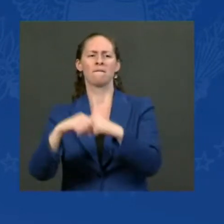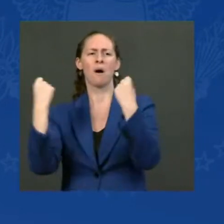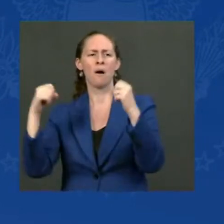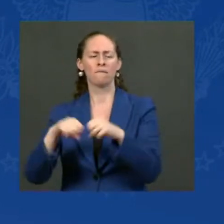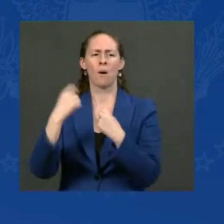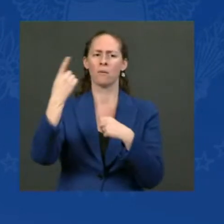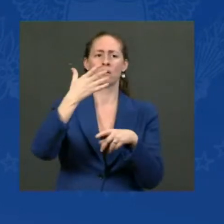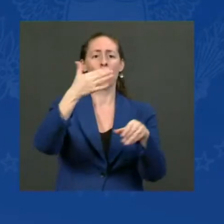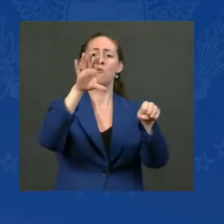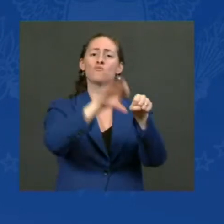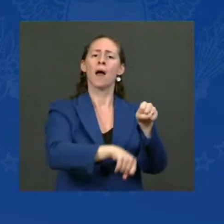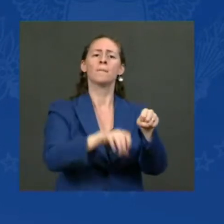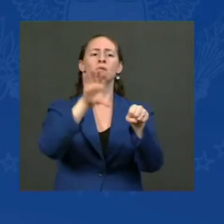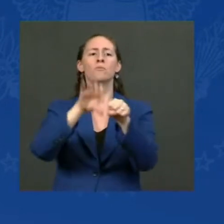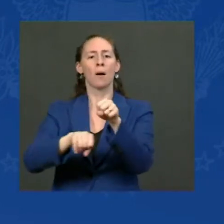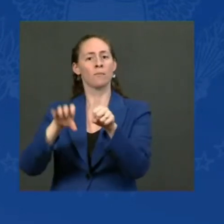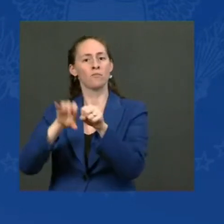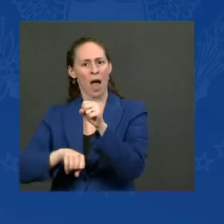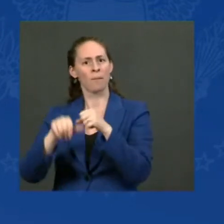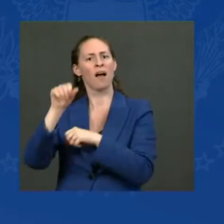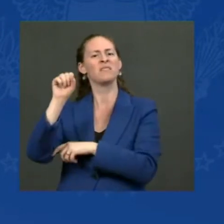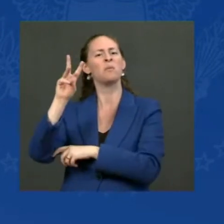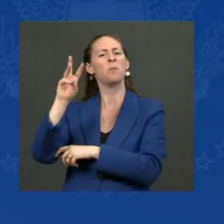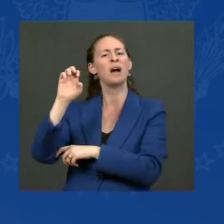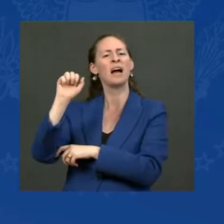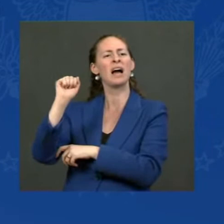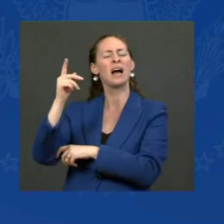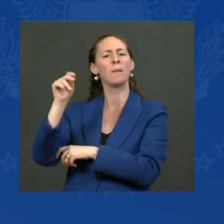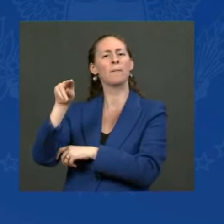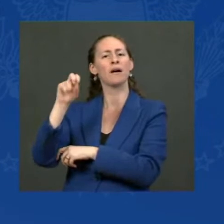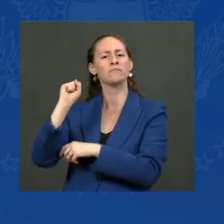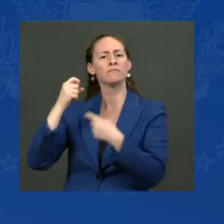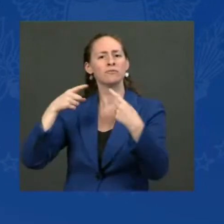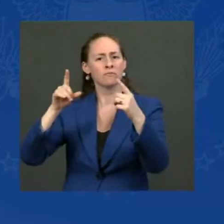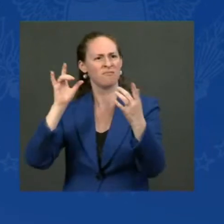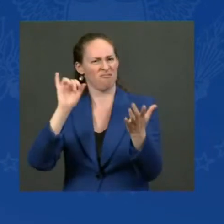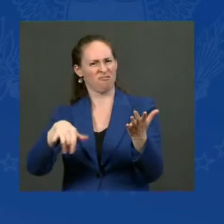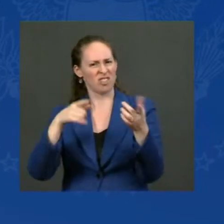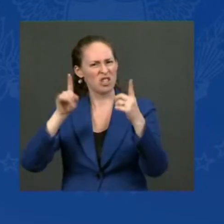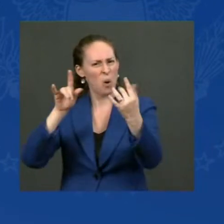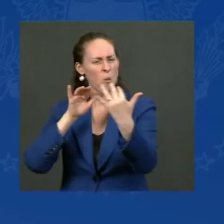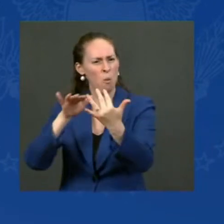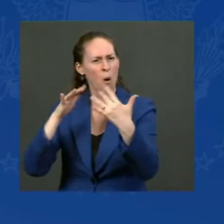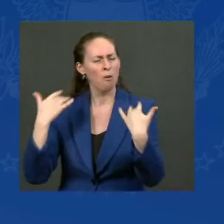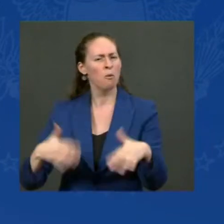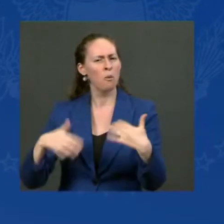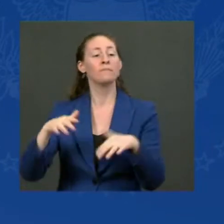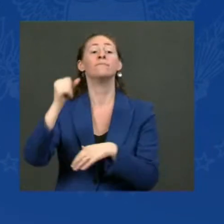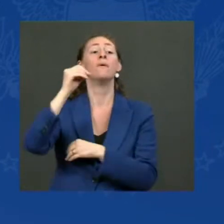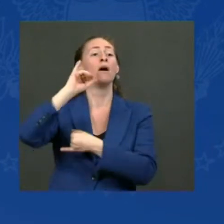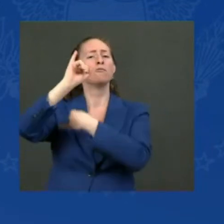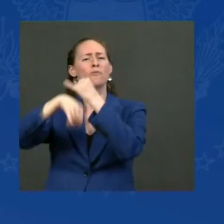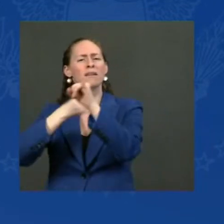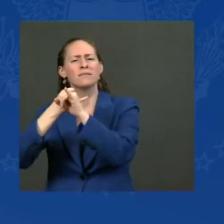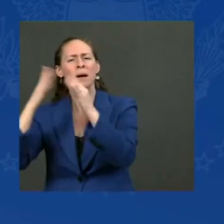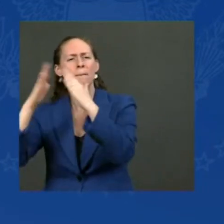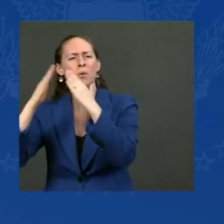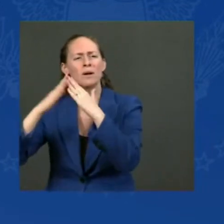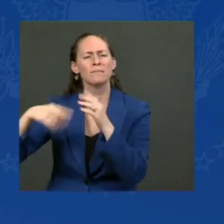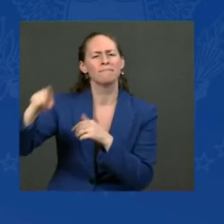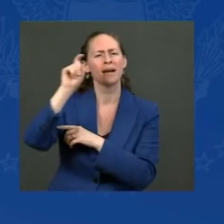war. We'll continue to work with the international community to press for peace and bring an end to this suffering.